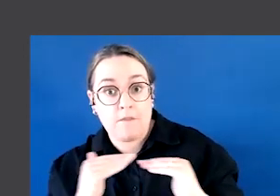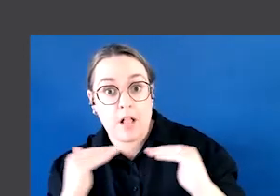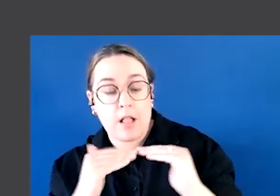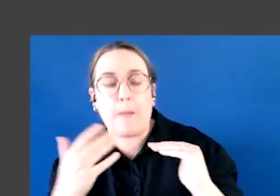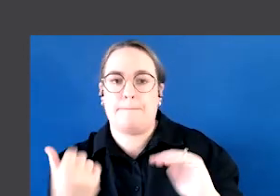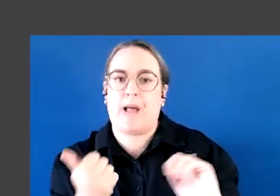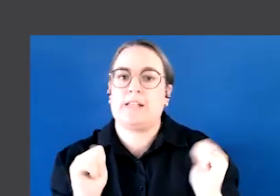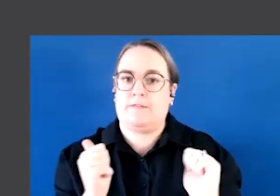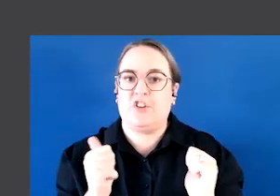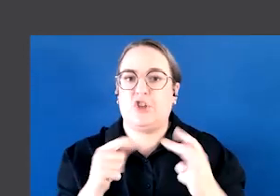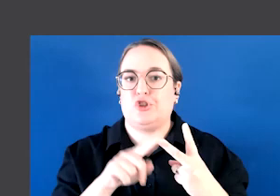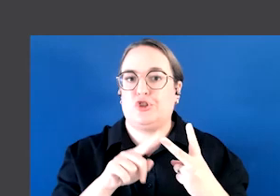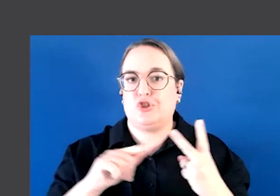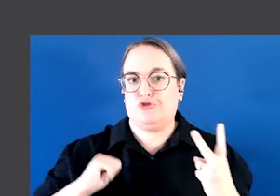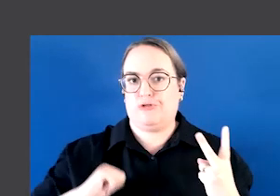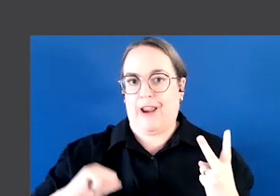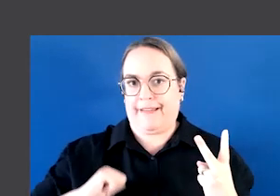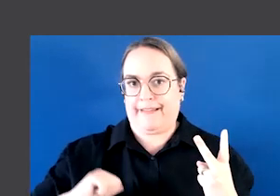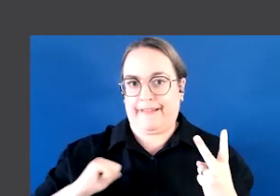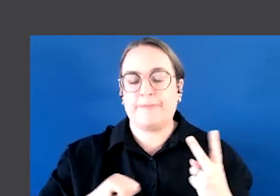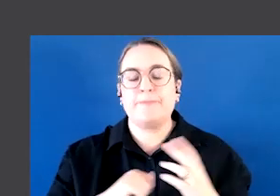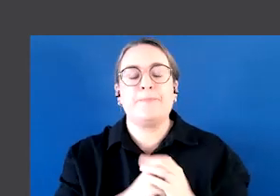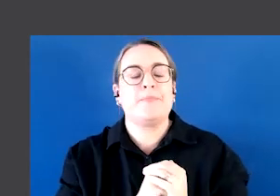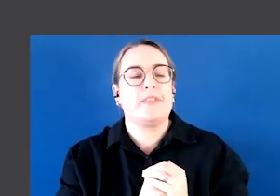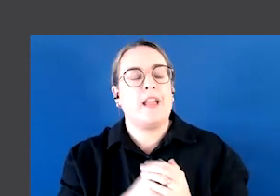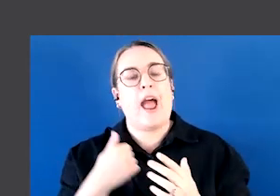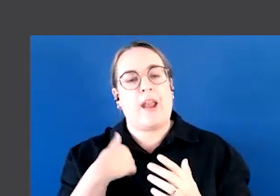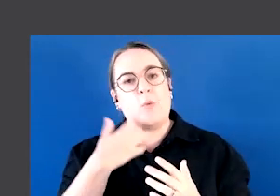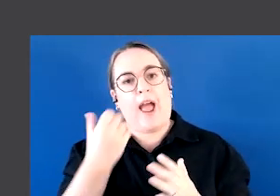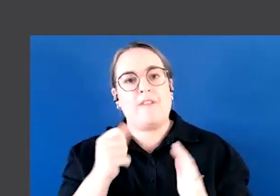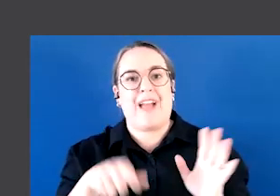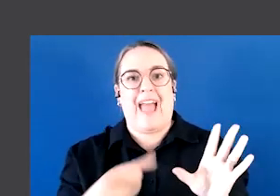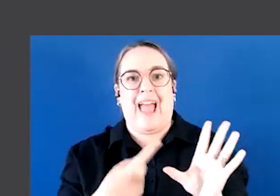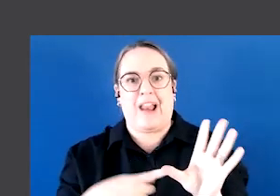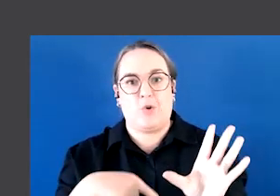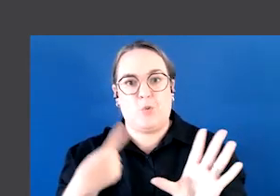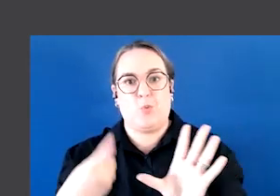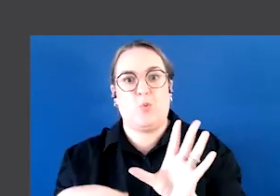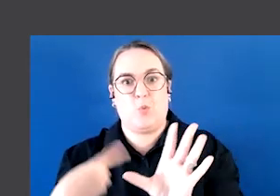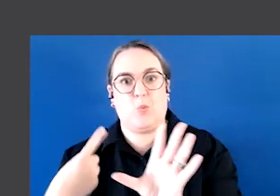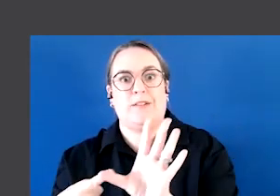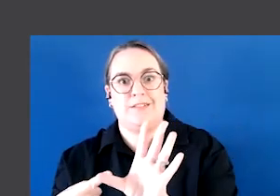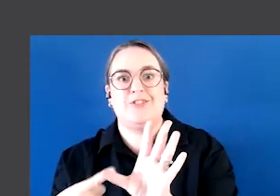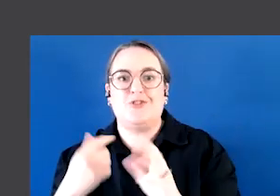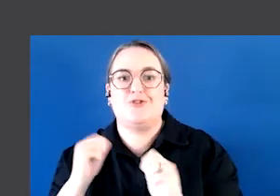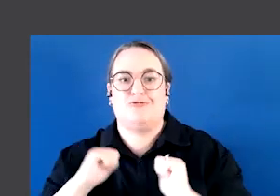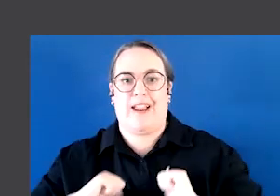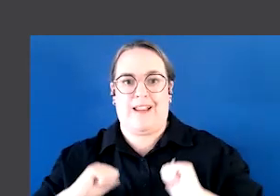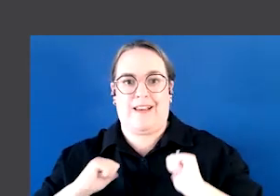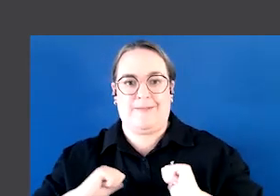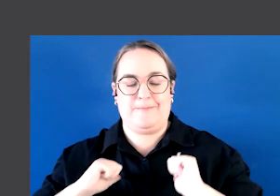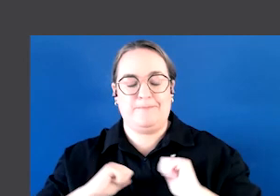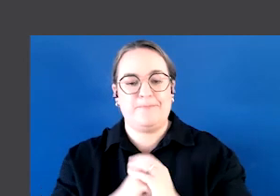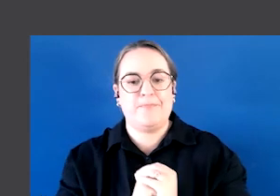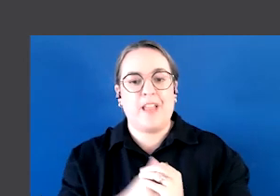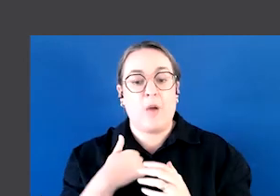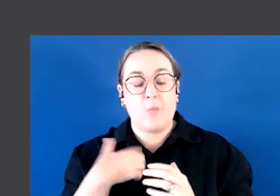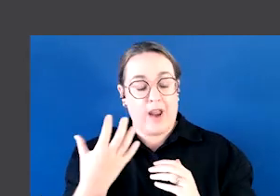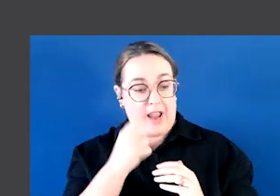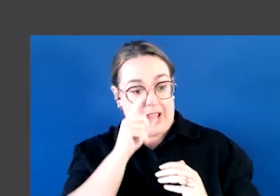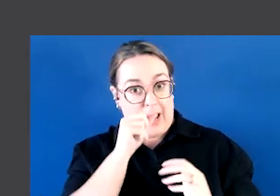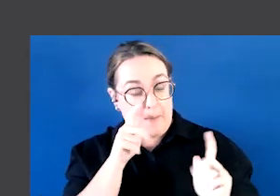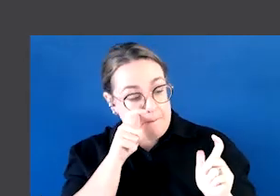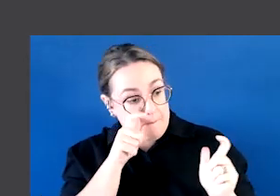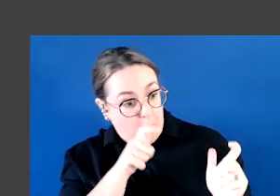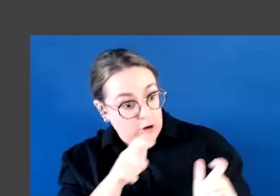to complete that. There's an induction program which includes that as well. And we also strongly emphasise annual refresher trainings. The other thing about the training is we